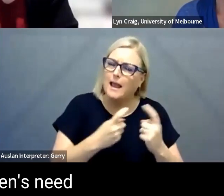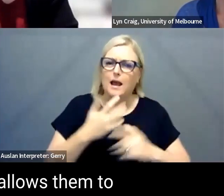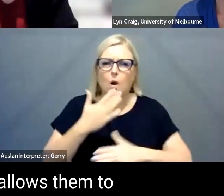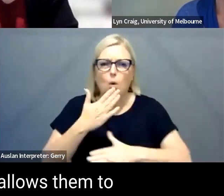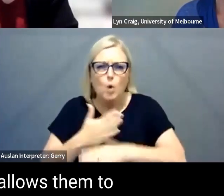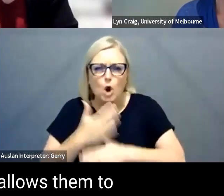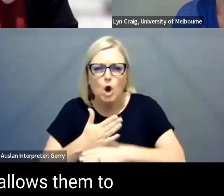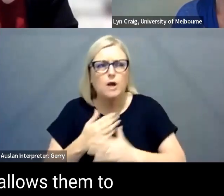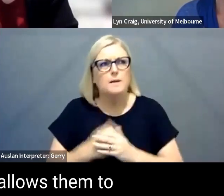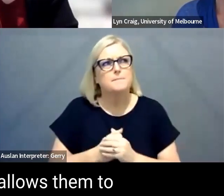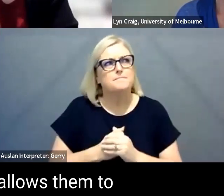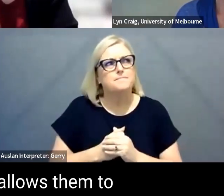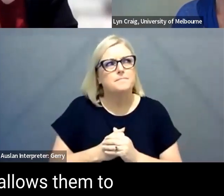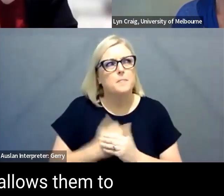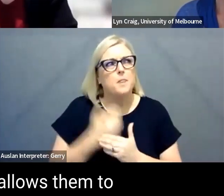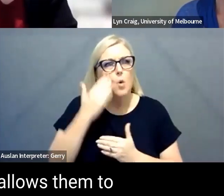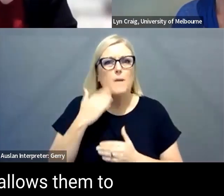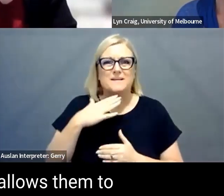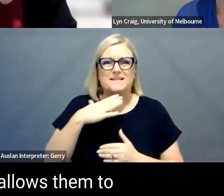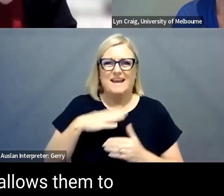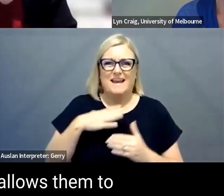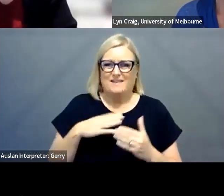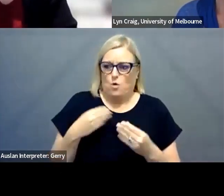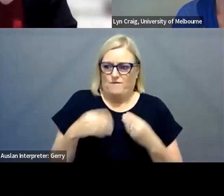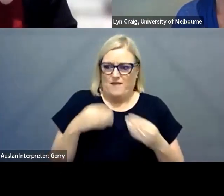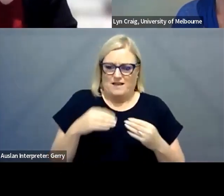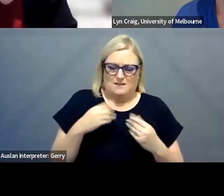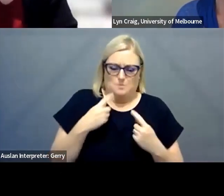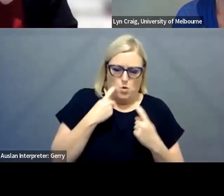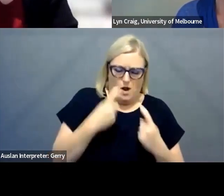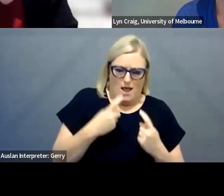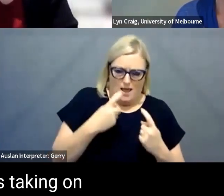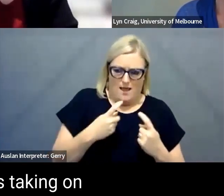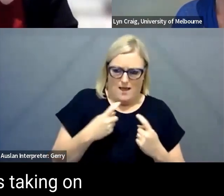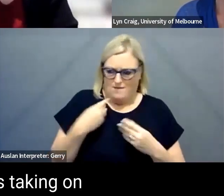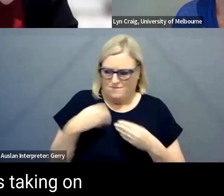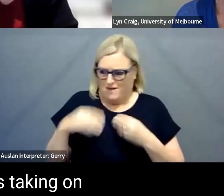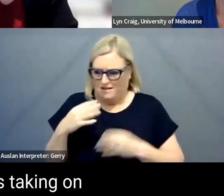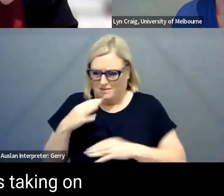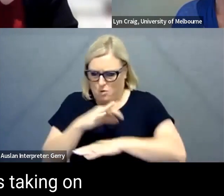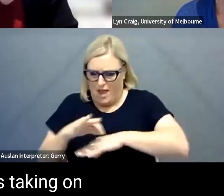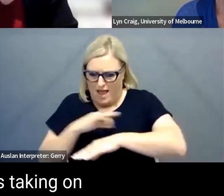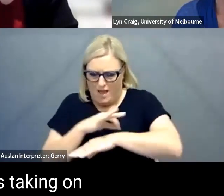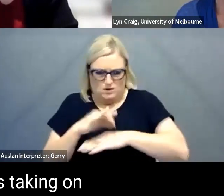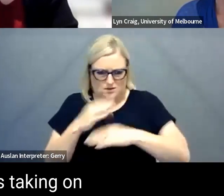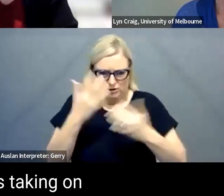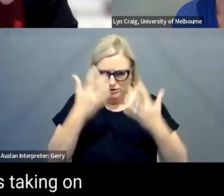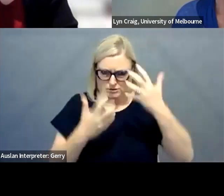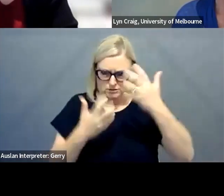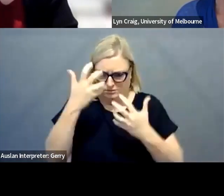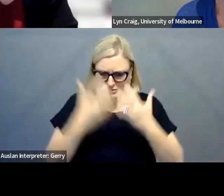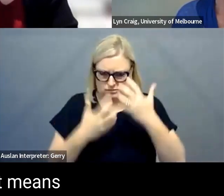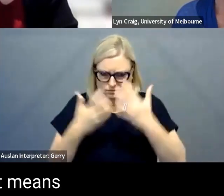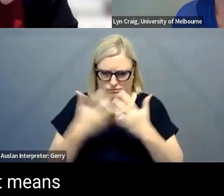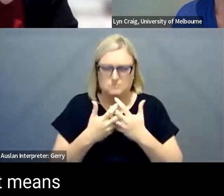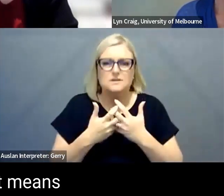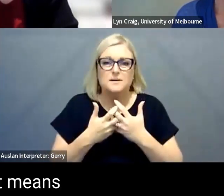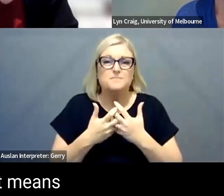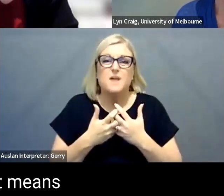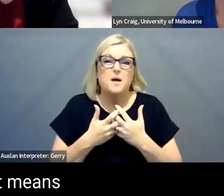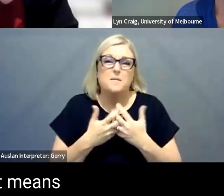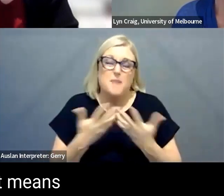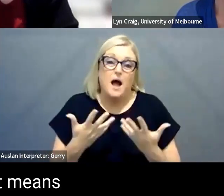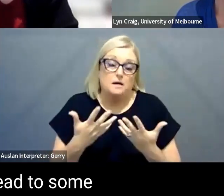flexible work and work that allows them to balance care responsibilities. But for a lot of women, that means taking on really insecure work, and that means